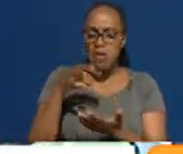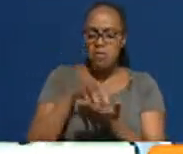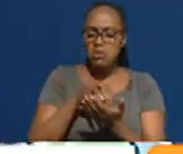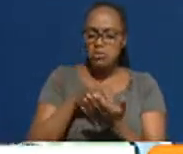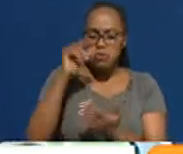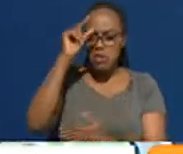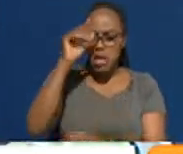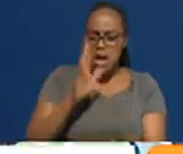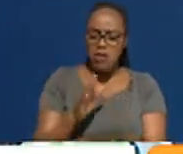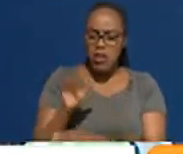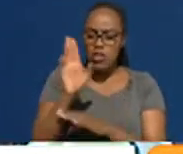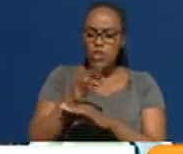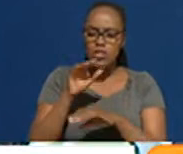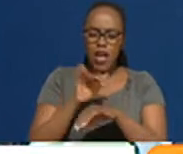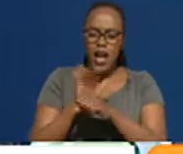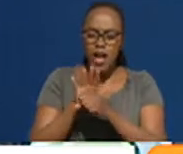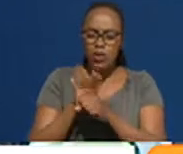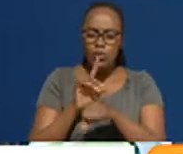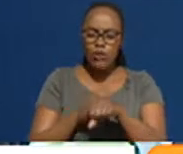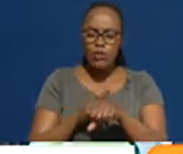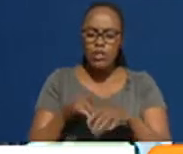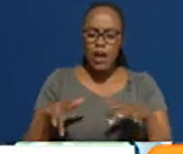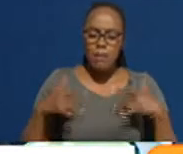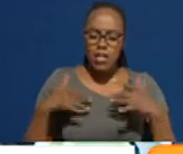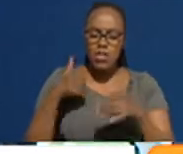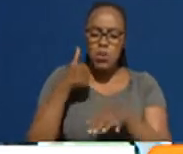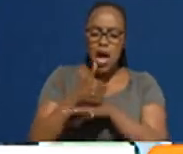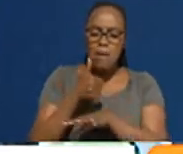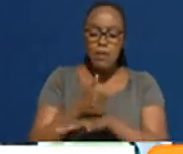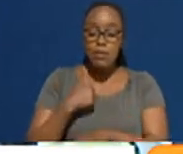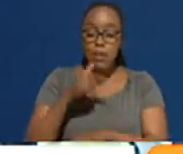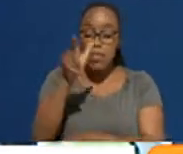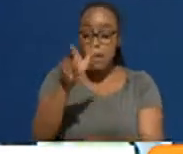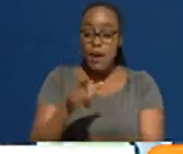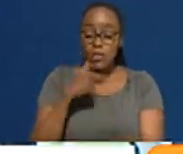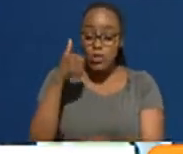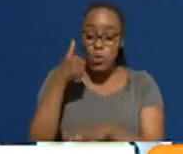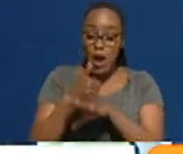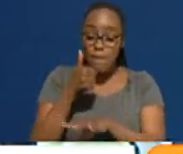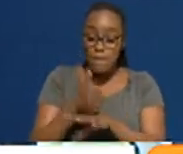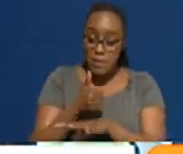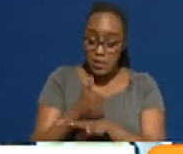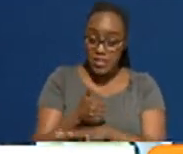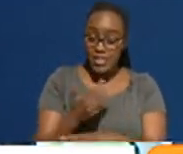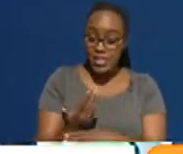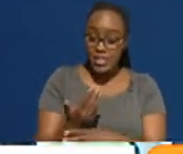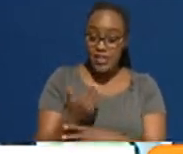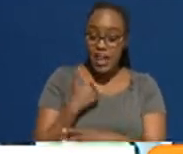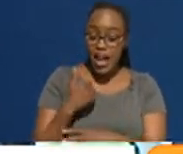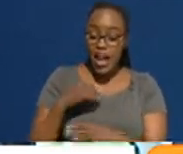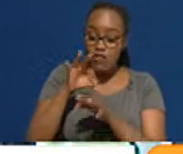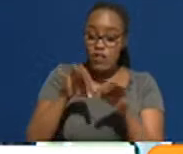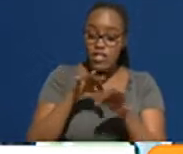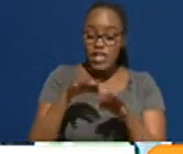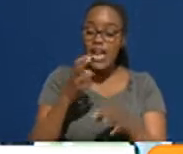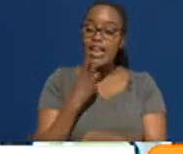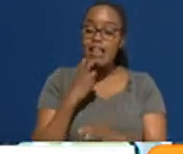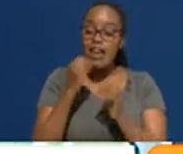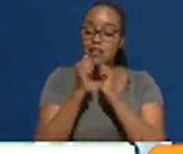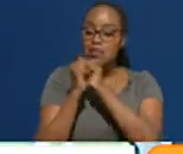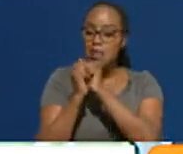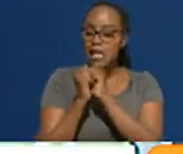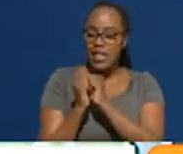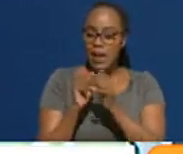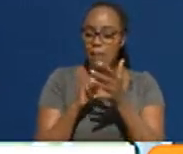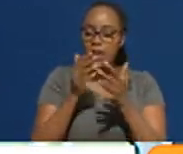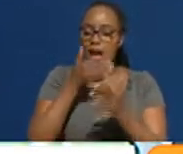before you spend so much time on WhatsApp calling me names, and the person you are calling me names on behalf, we have a cup of tea and laugh. Mm. So therefore,